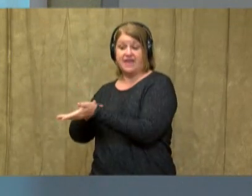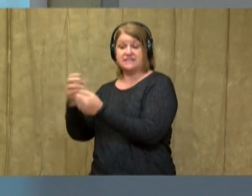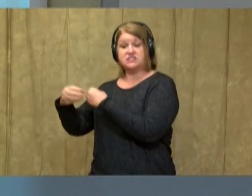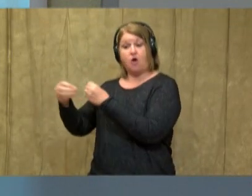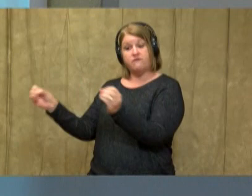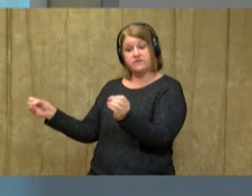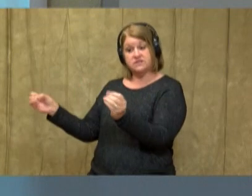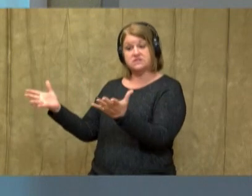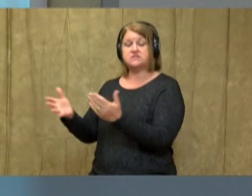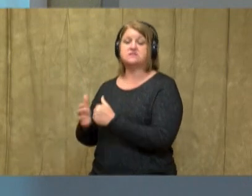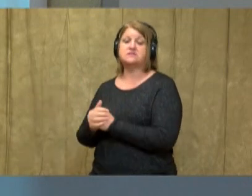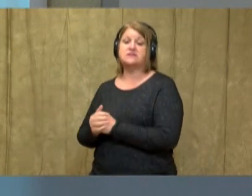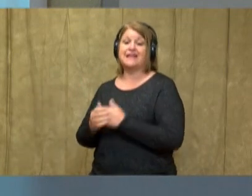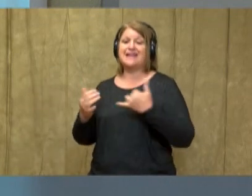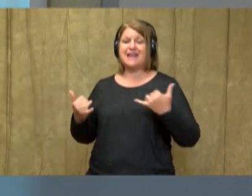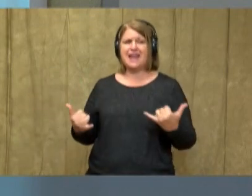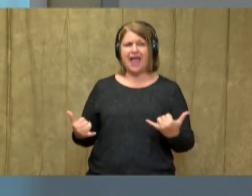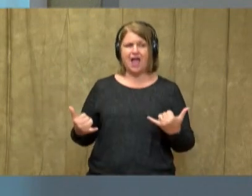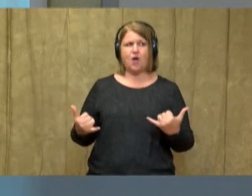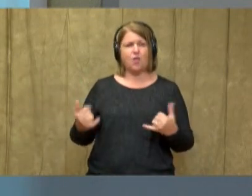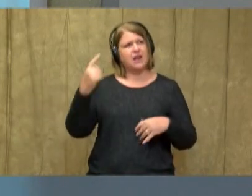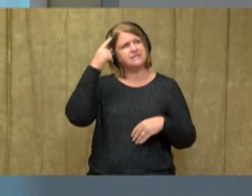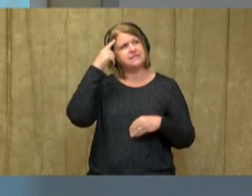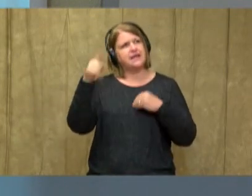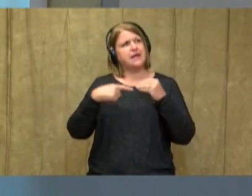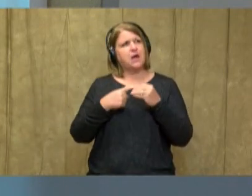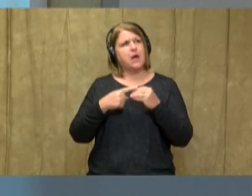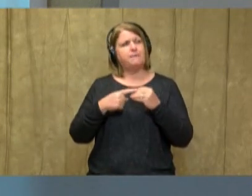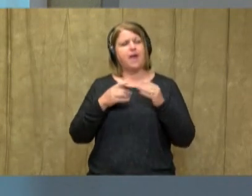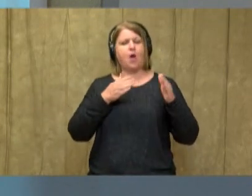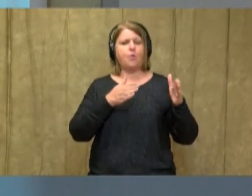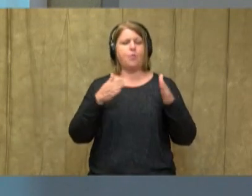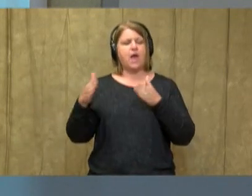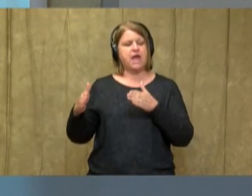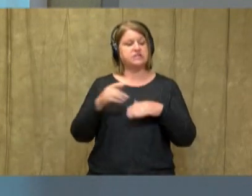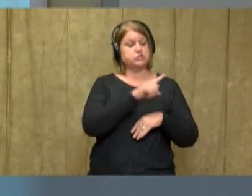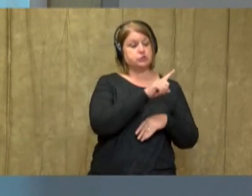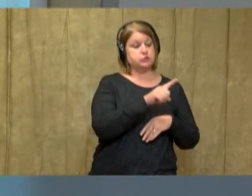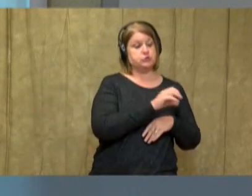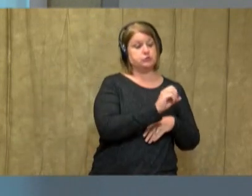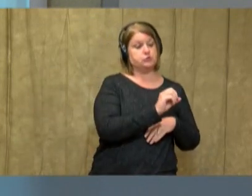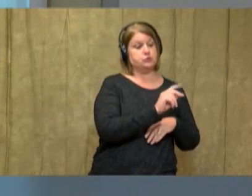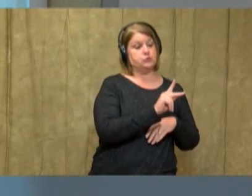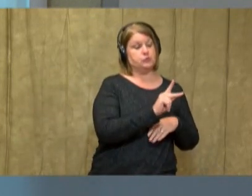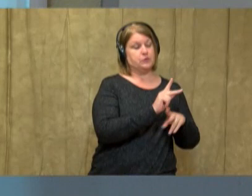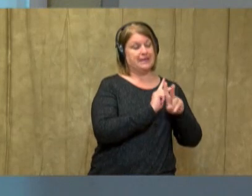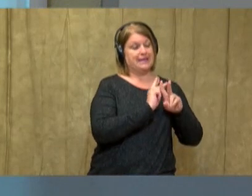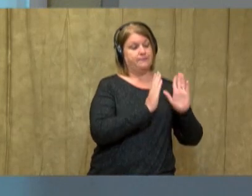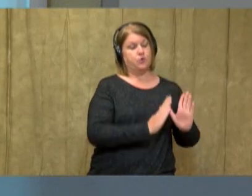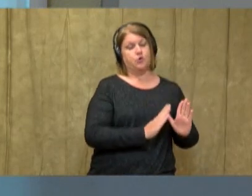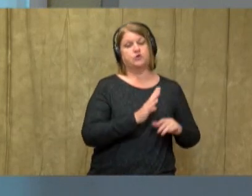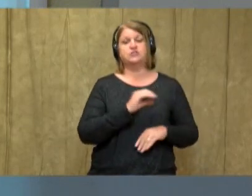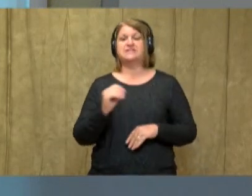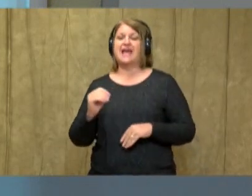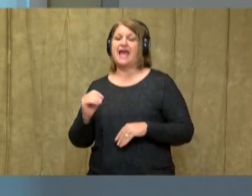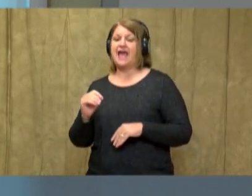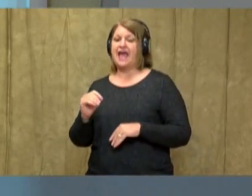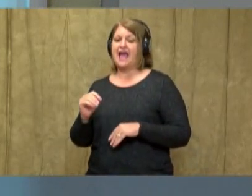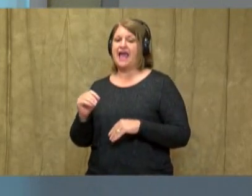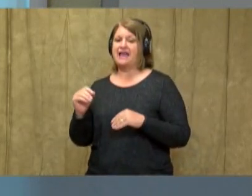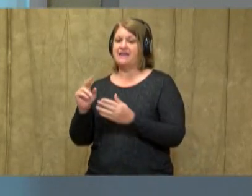office. Now, let's think about ways that zookeepers and veterinarians are alike and how they are